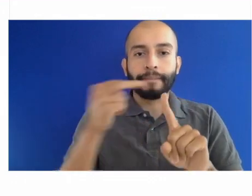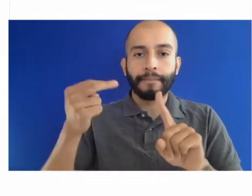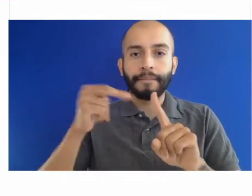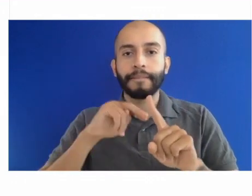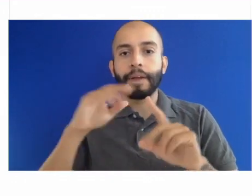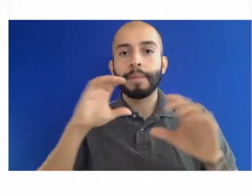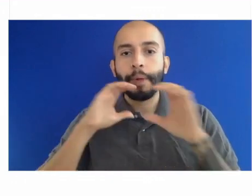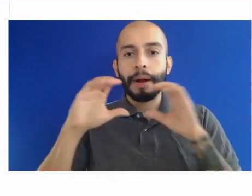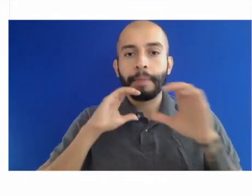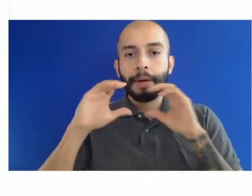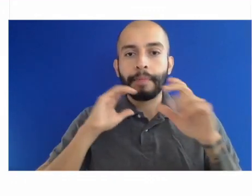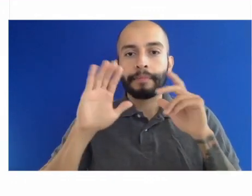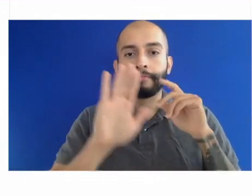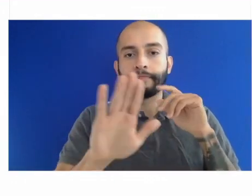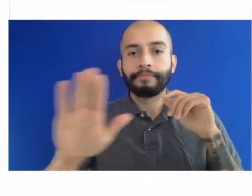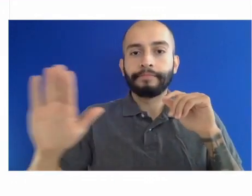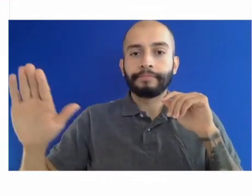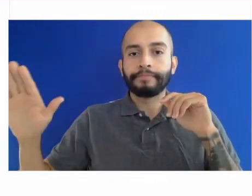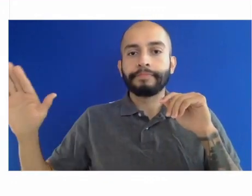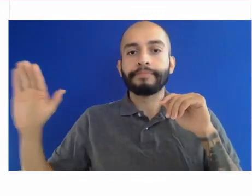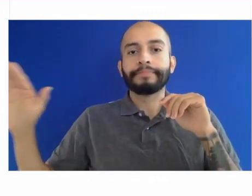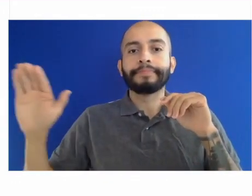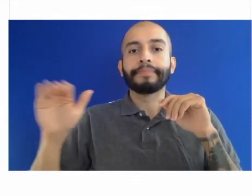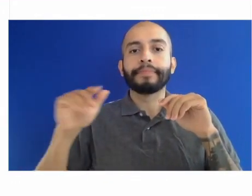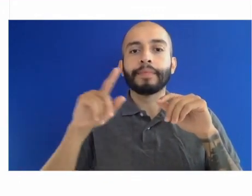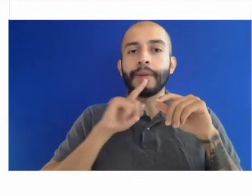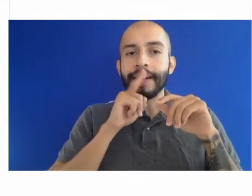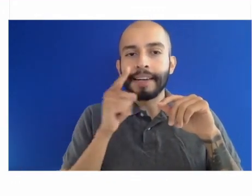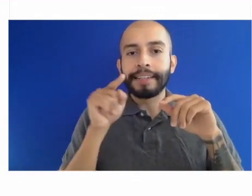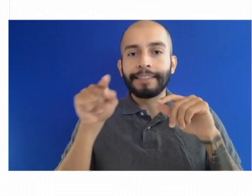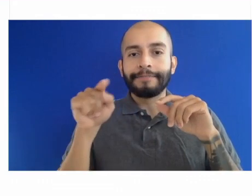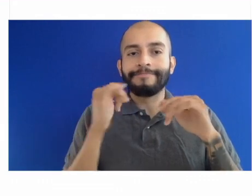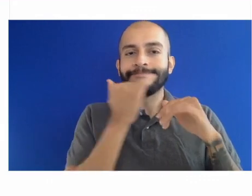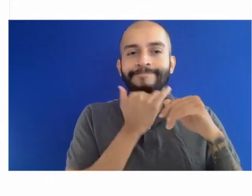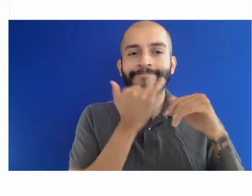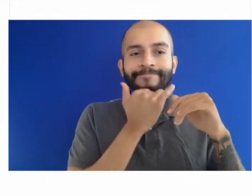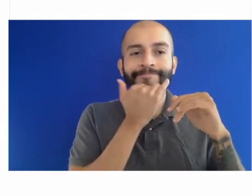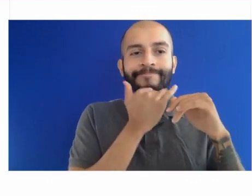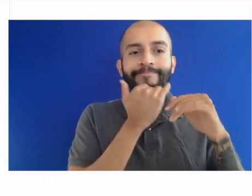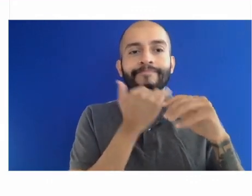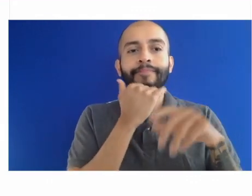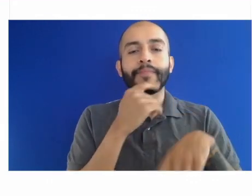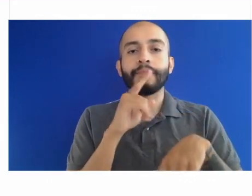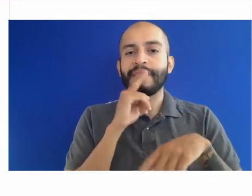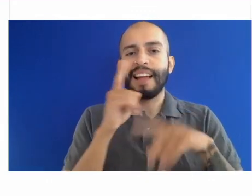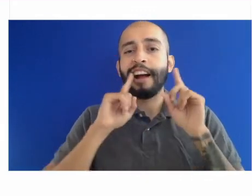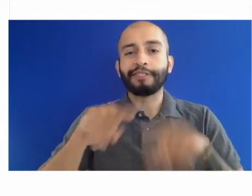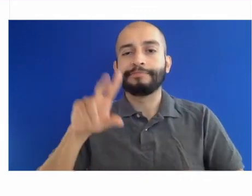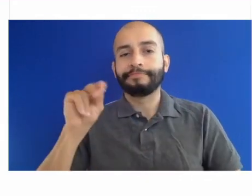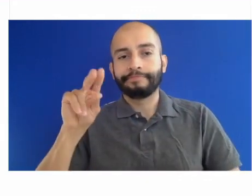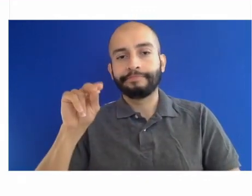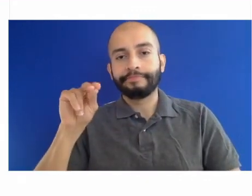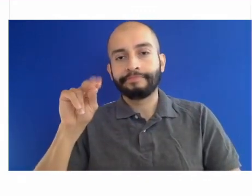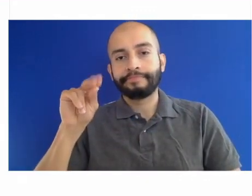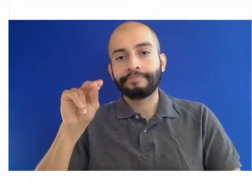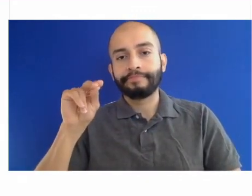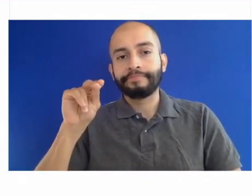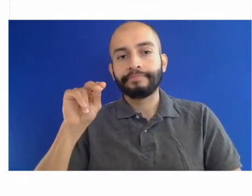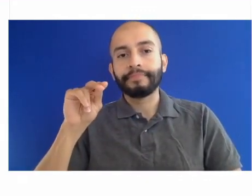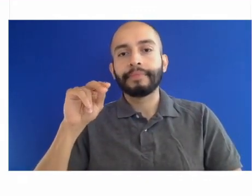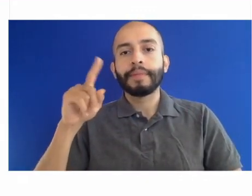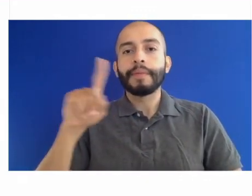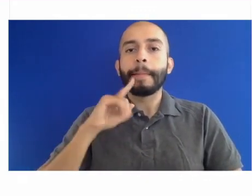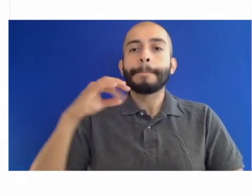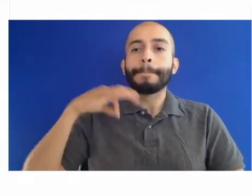answer is no. In fact, it's actually beneficial, especially for people who are already sort of a bit more on the fence about vaccines. So for people who are